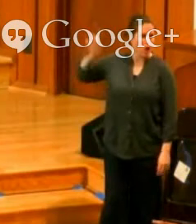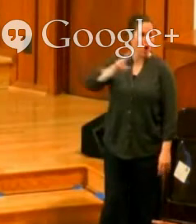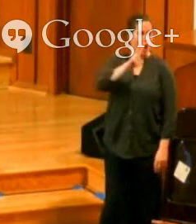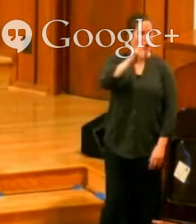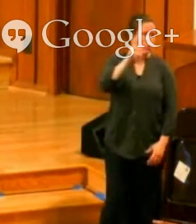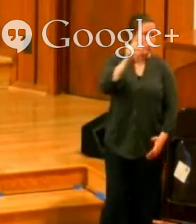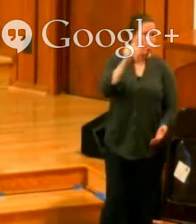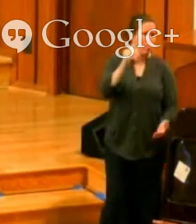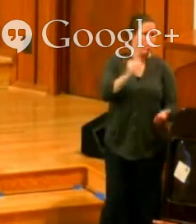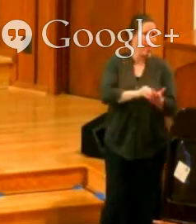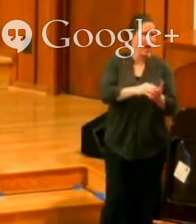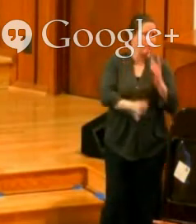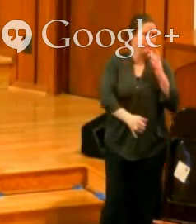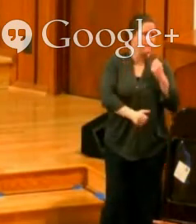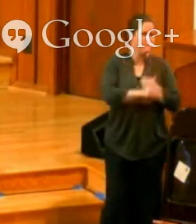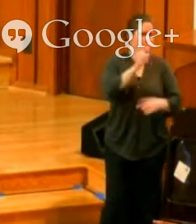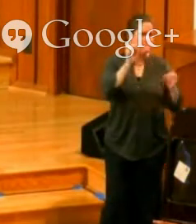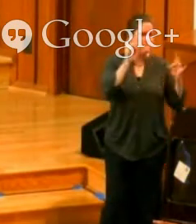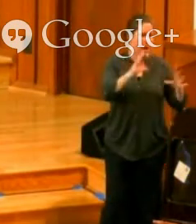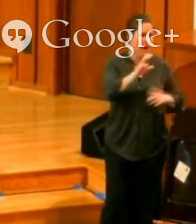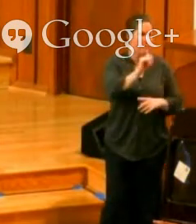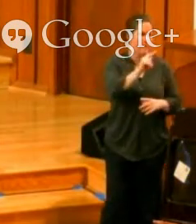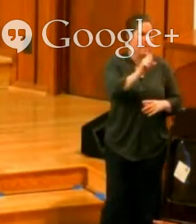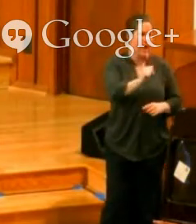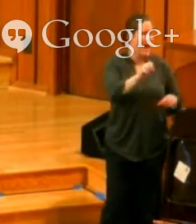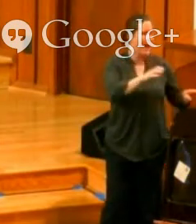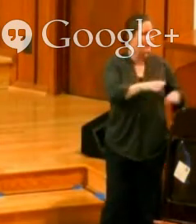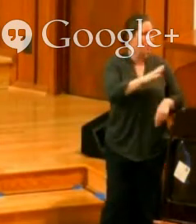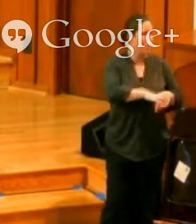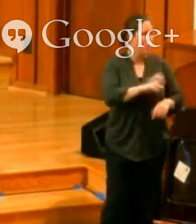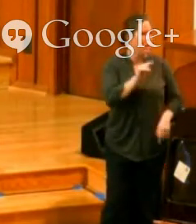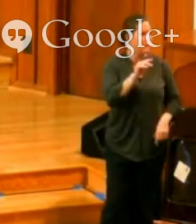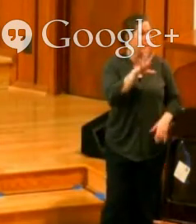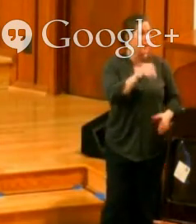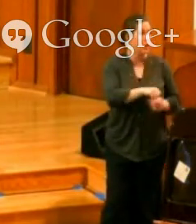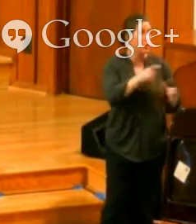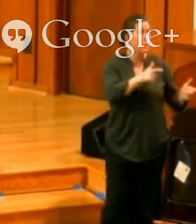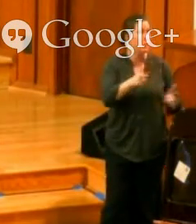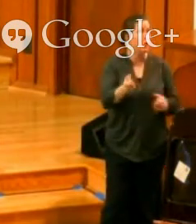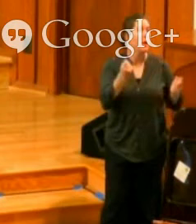200,000 violent acts on television and movies, including how many murders?